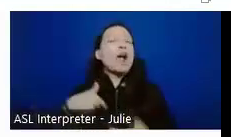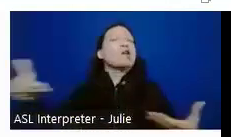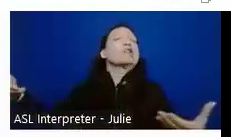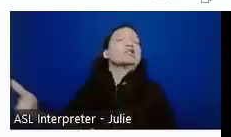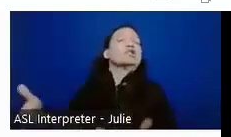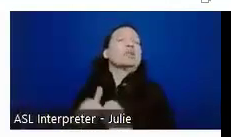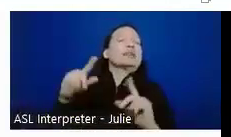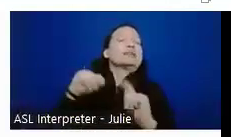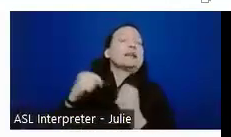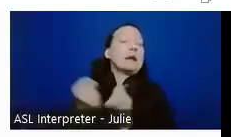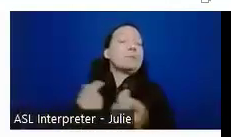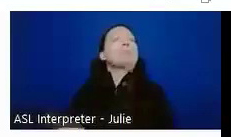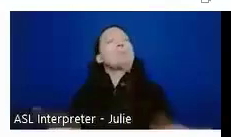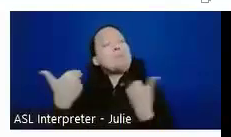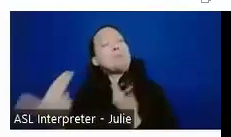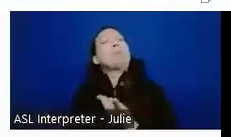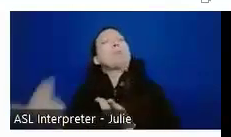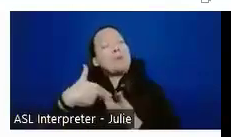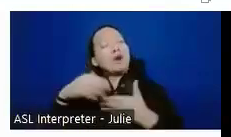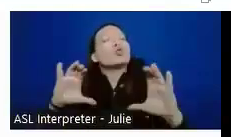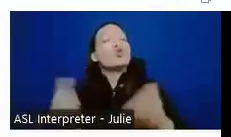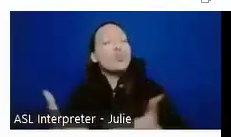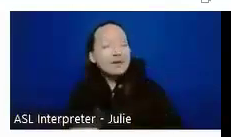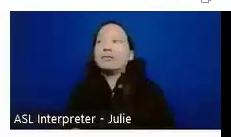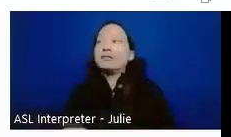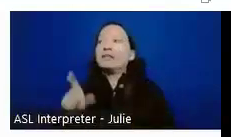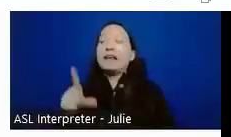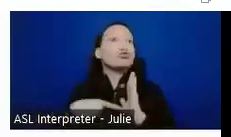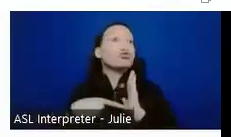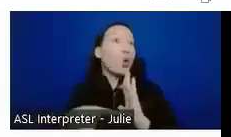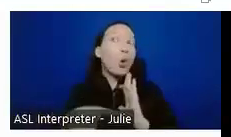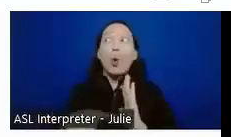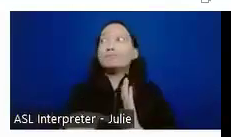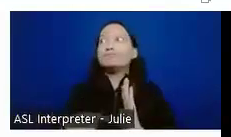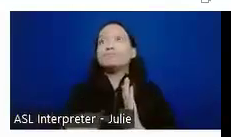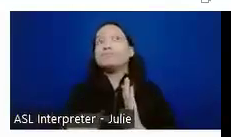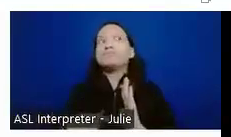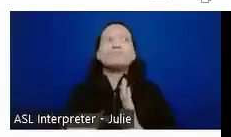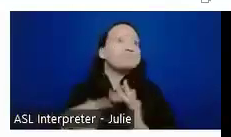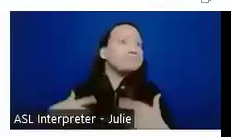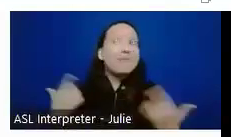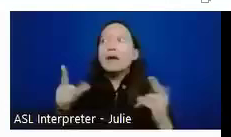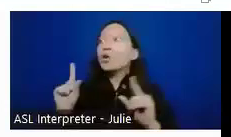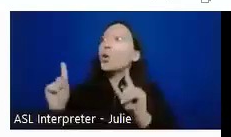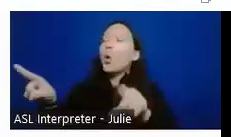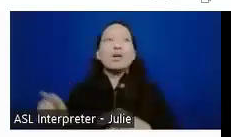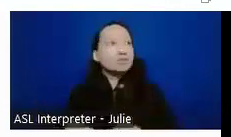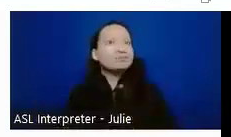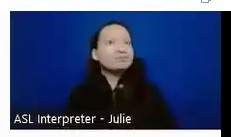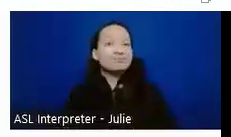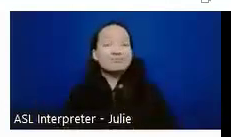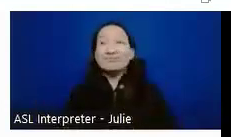you to the team. You can come be a part of our group. You can demonstrate at our events, whatever that's related to